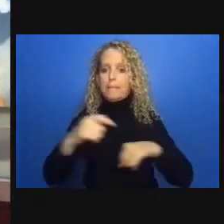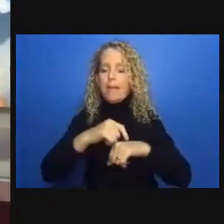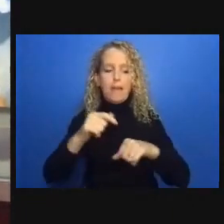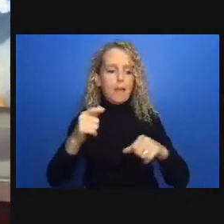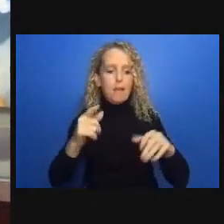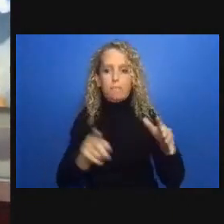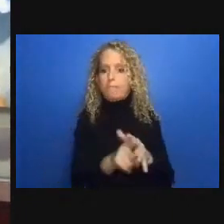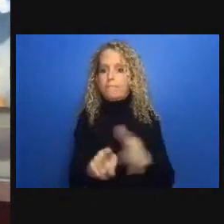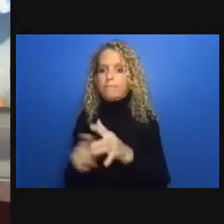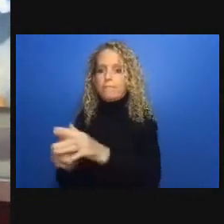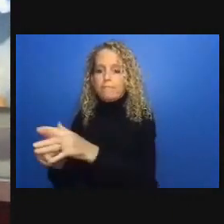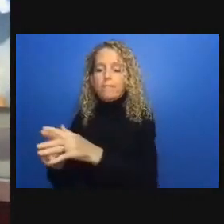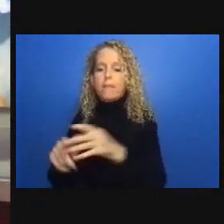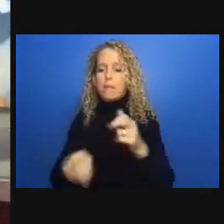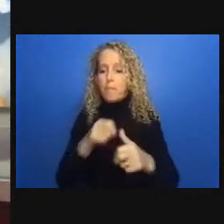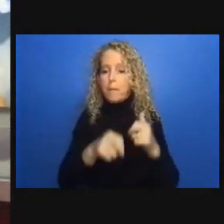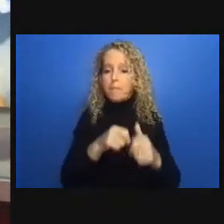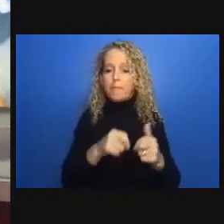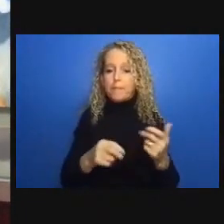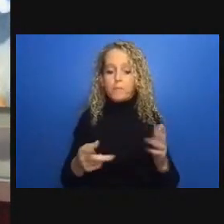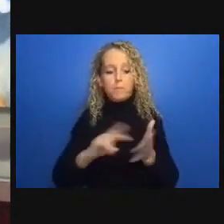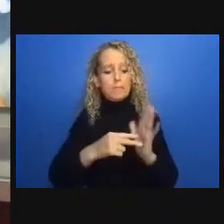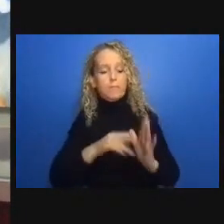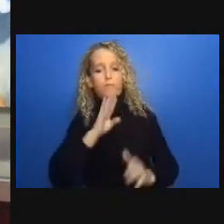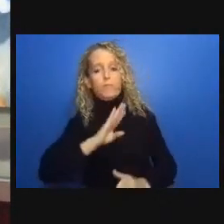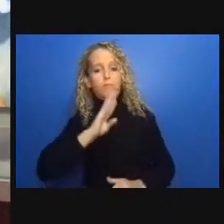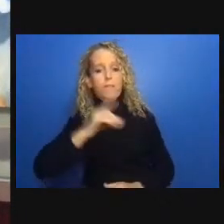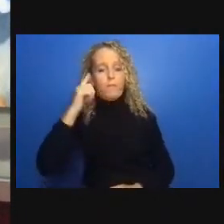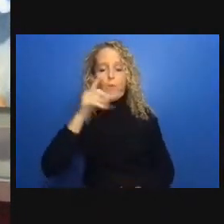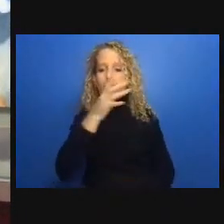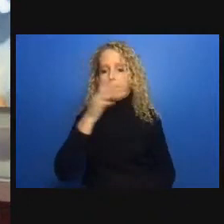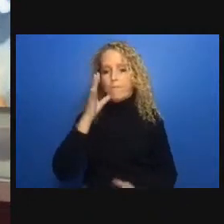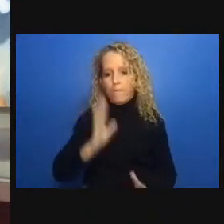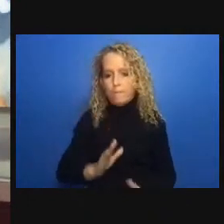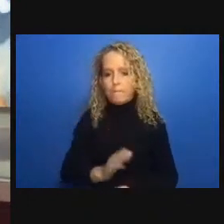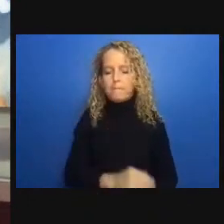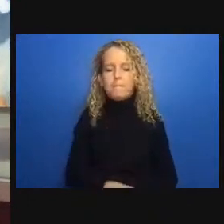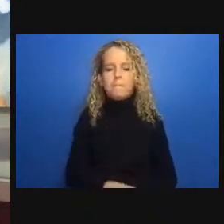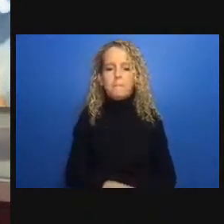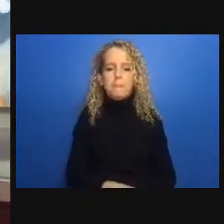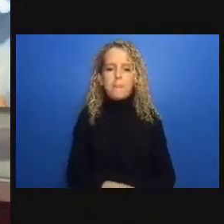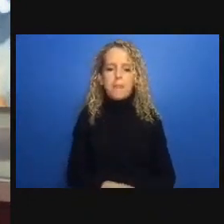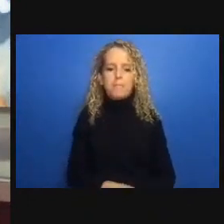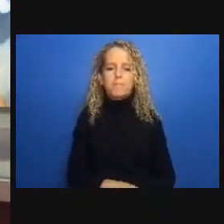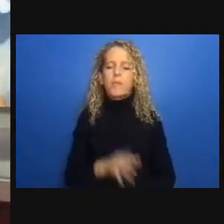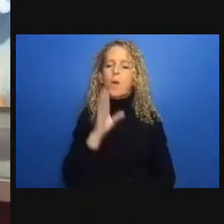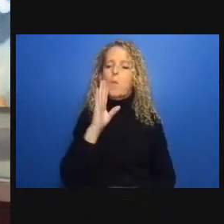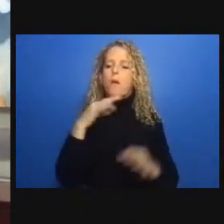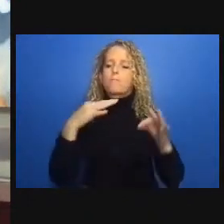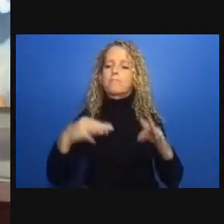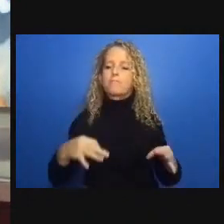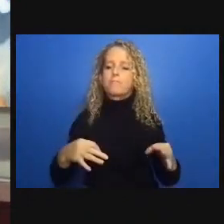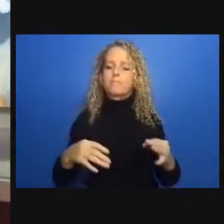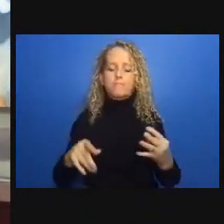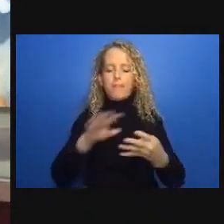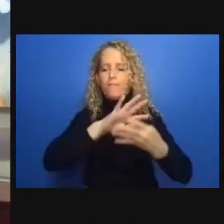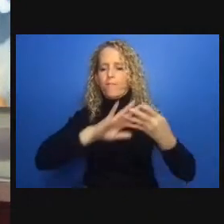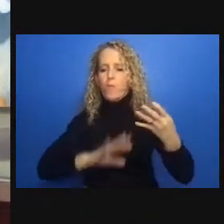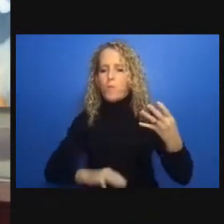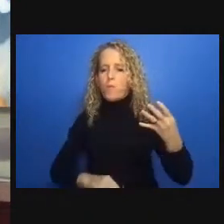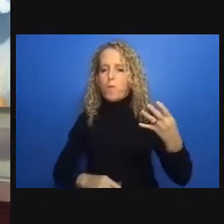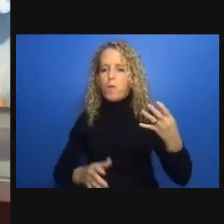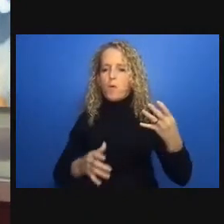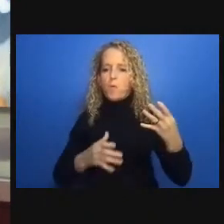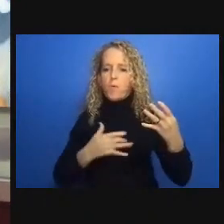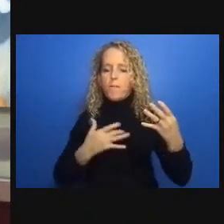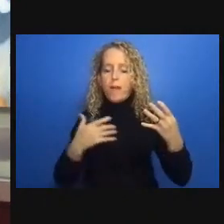stressful situation for many in the farm community. So I just want to talk about kind of the top four pieces that we saw rise to the top really